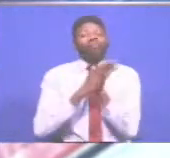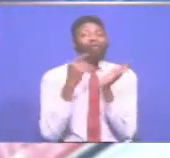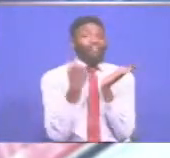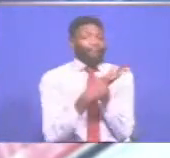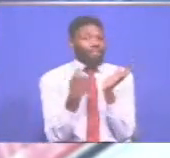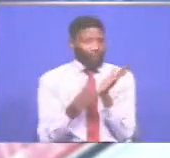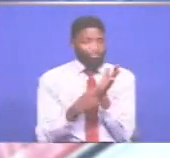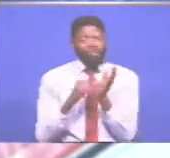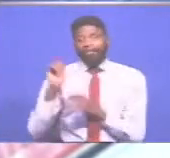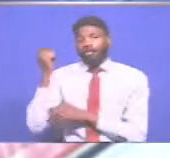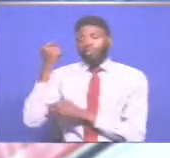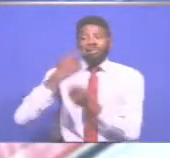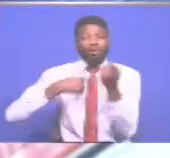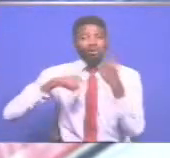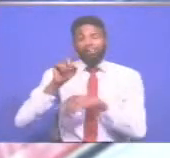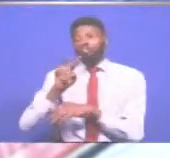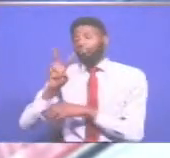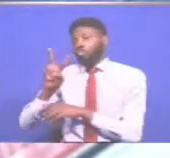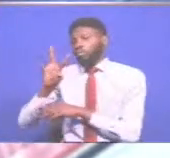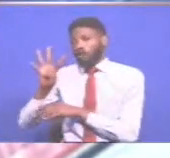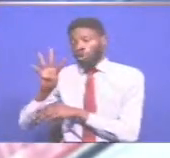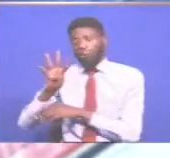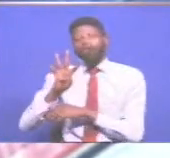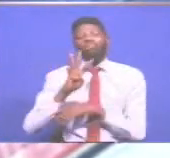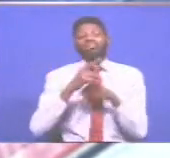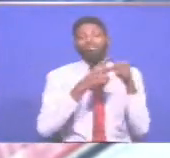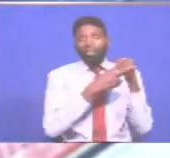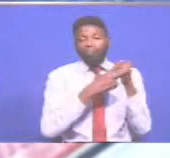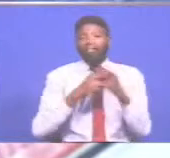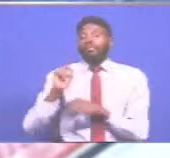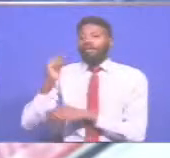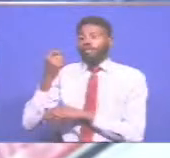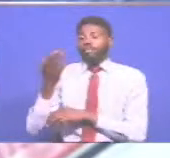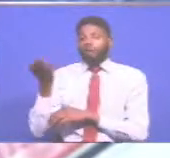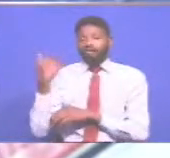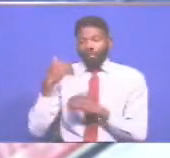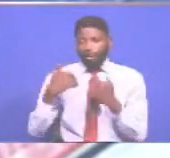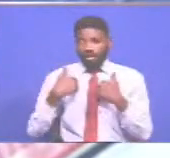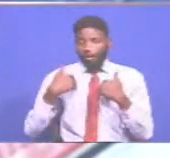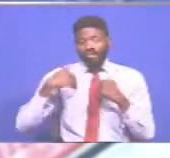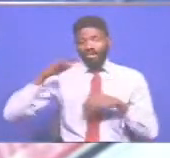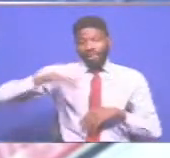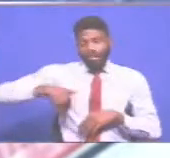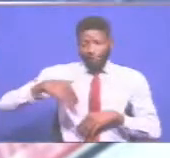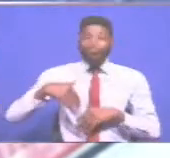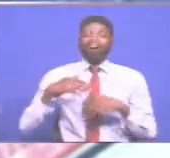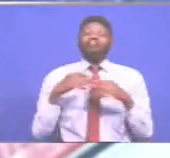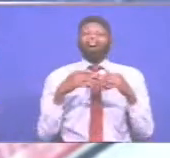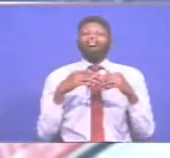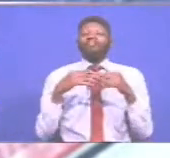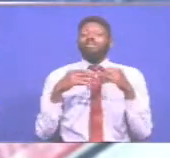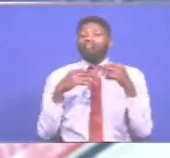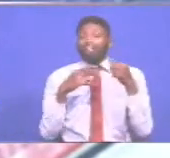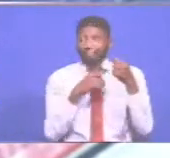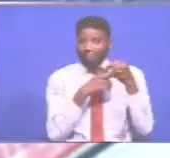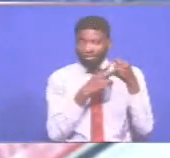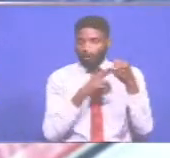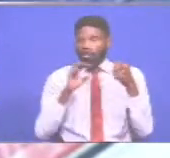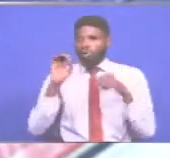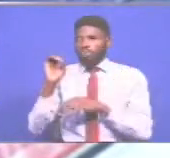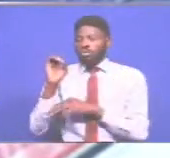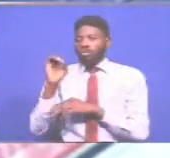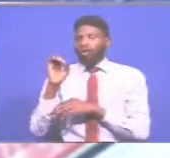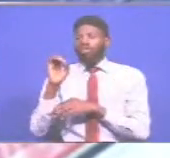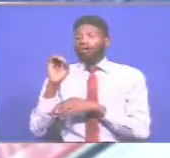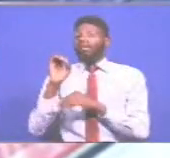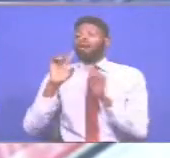have won 24-7. And Kenya was initially trailing 7-0 before 2 tries